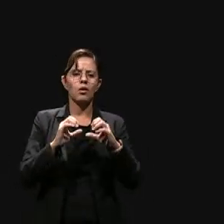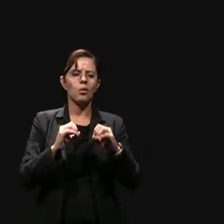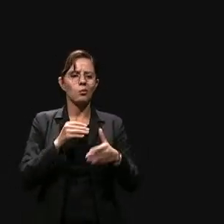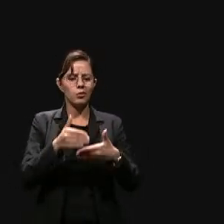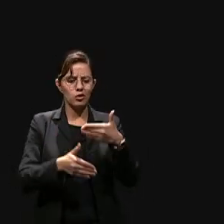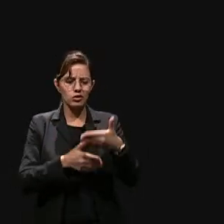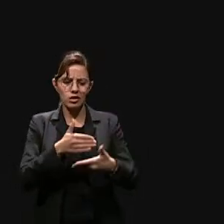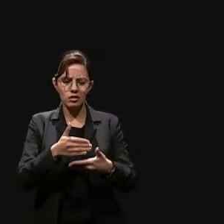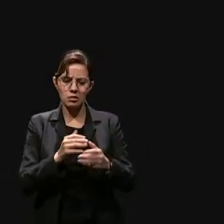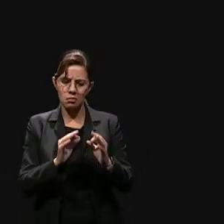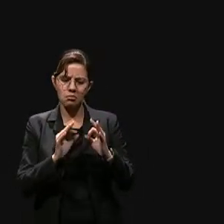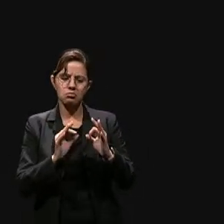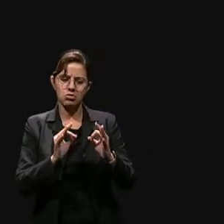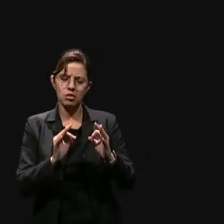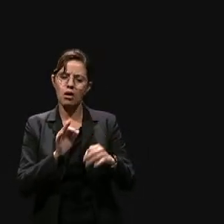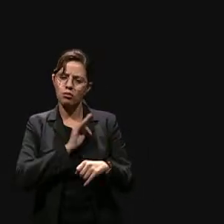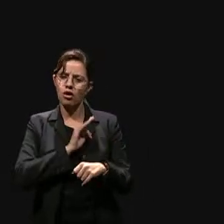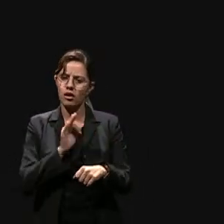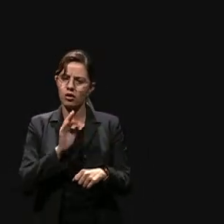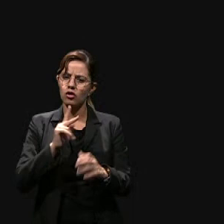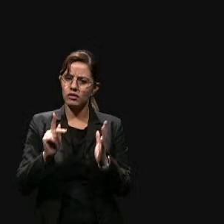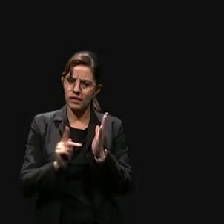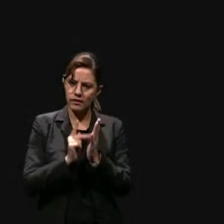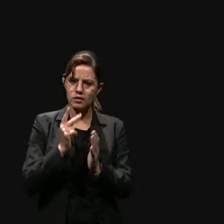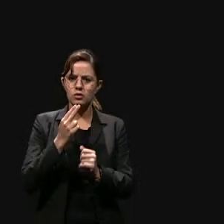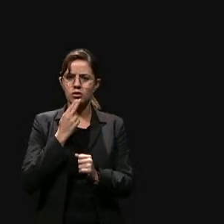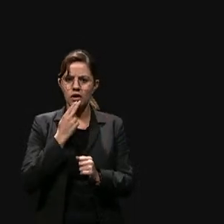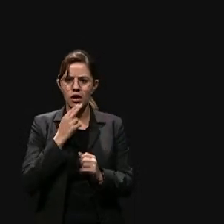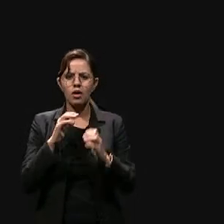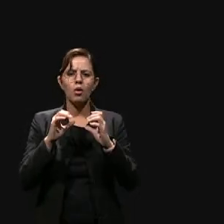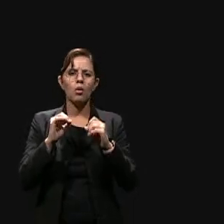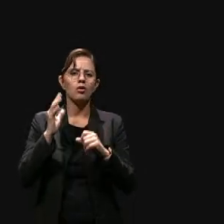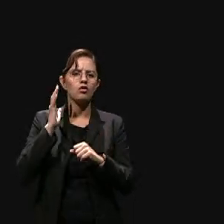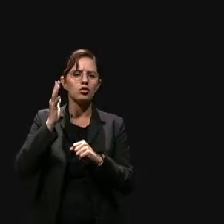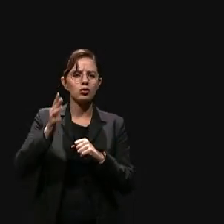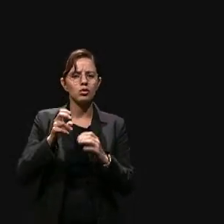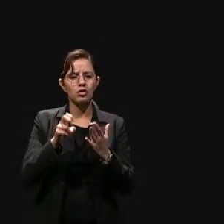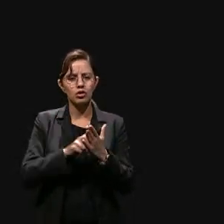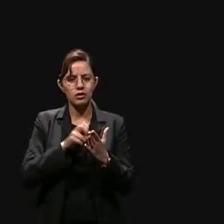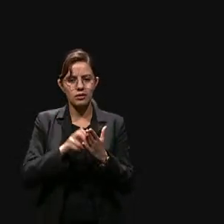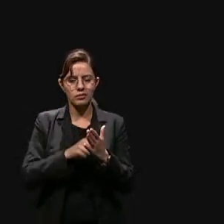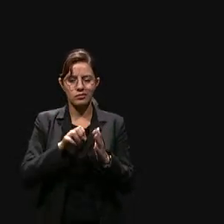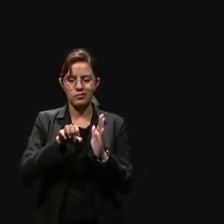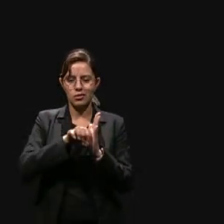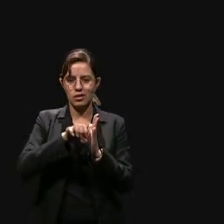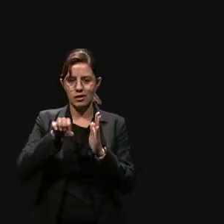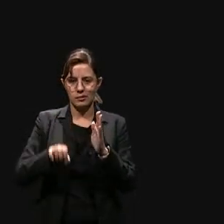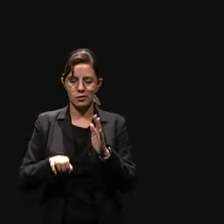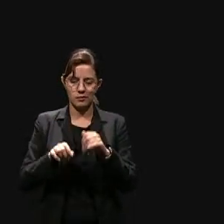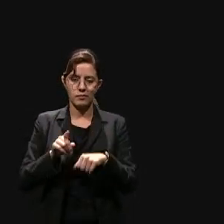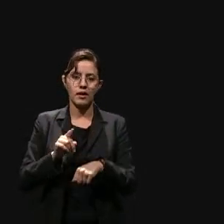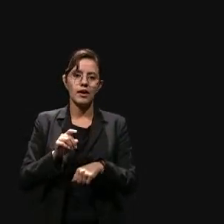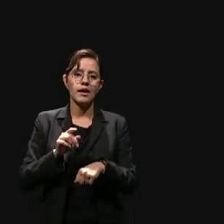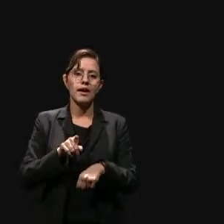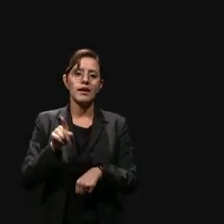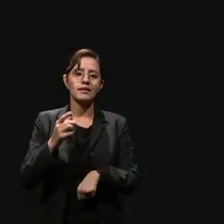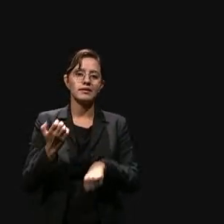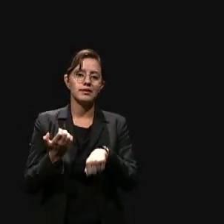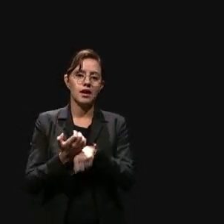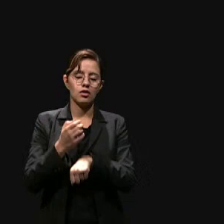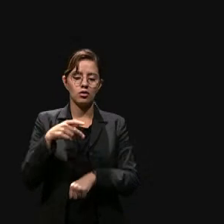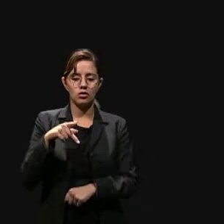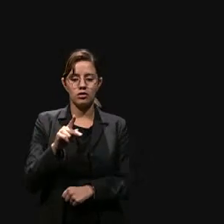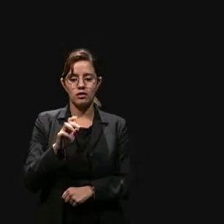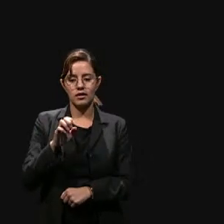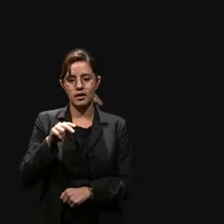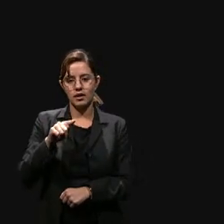forward. So some states did that. The state of Kentucky, a fairly conservative state, changed and allows now for people to vote by